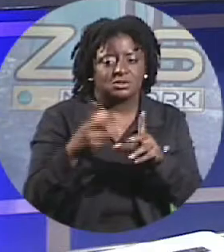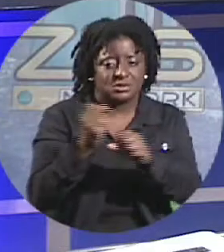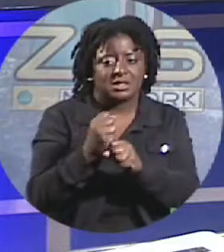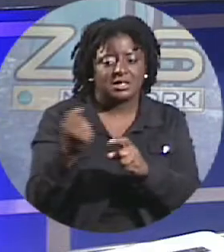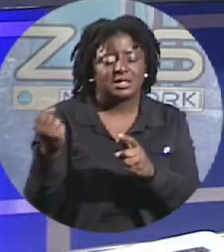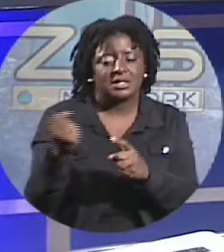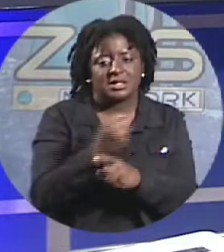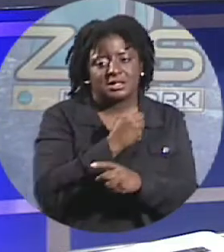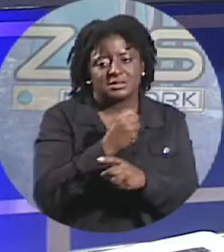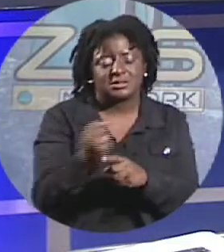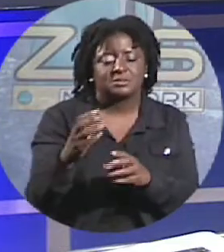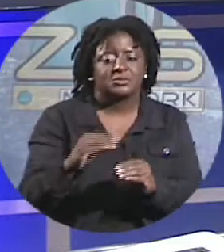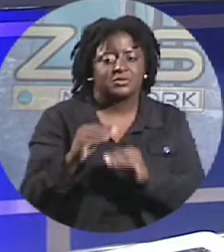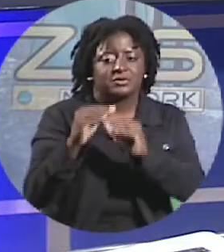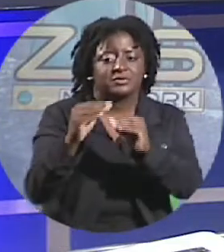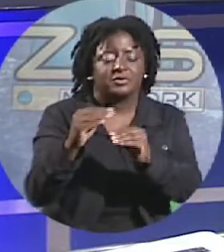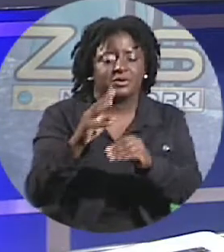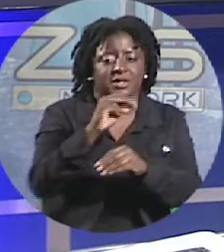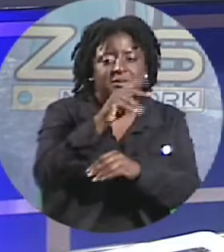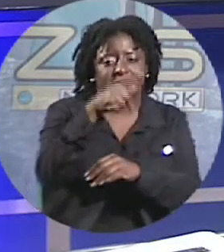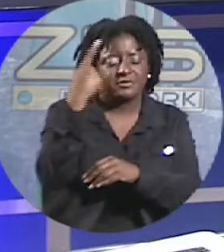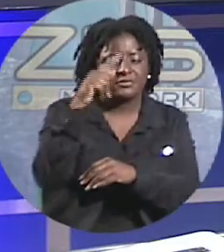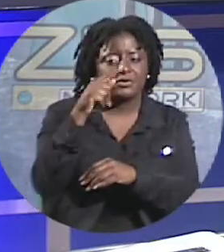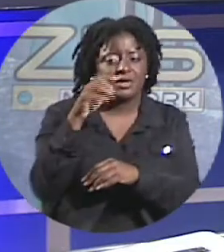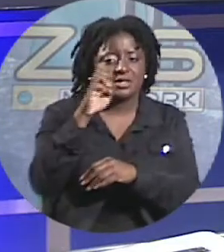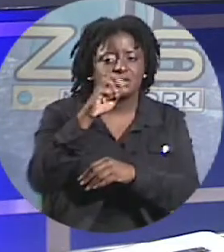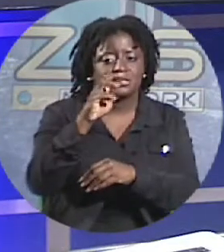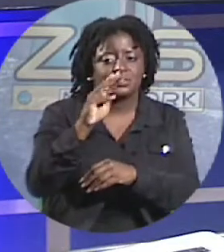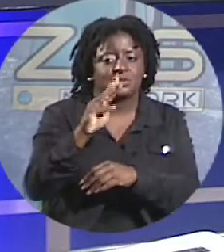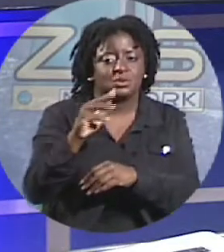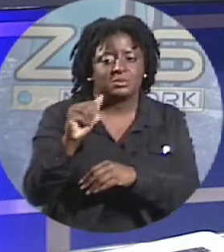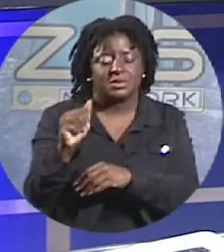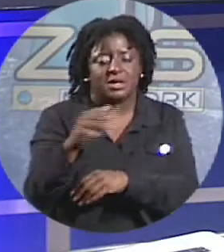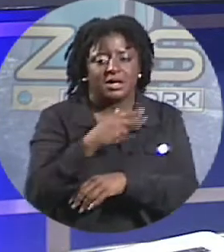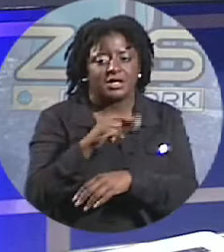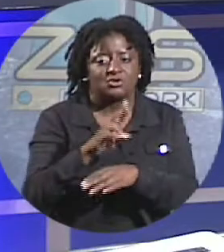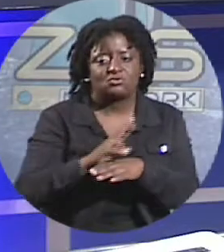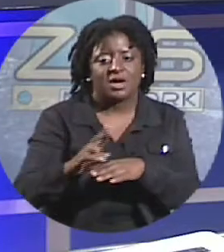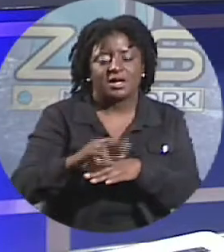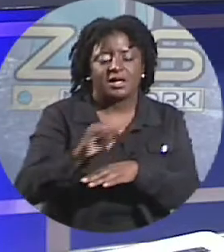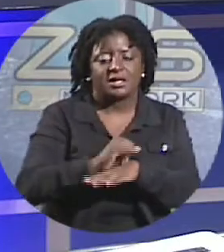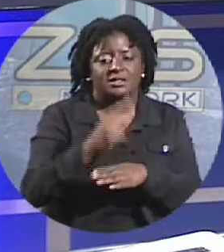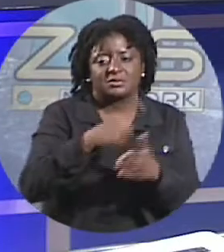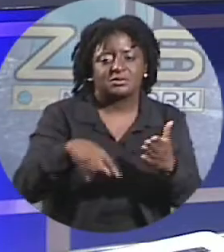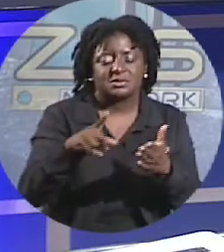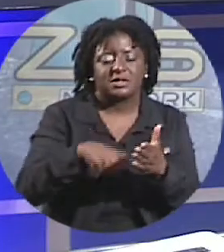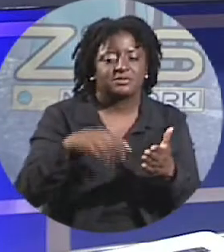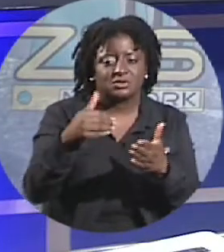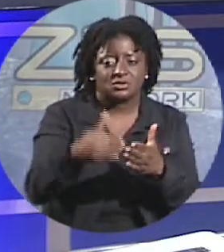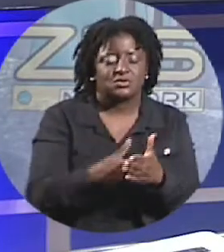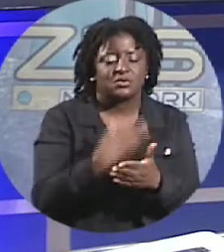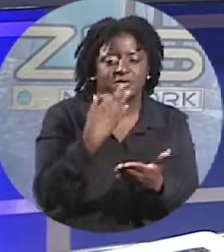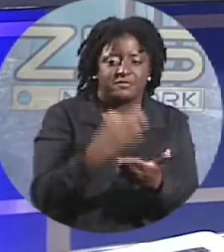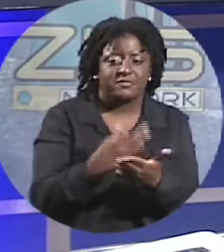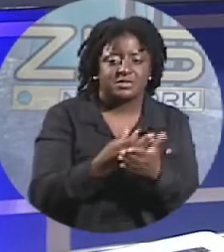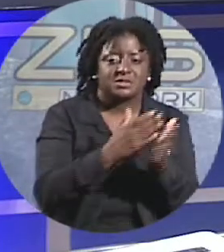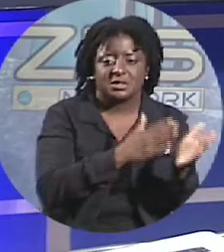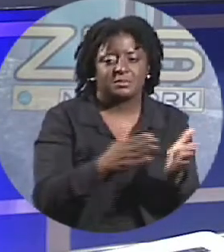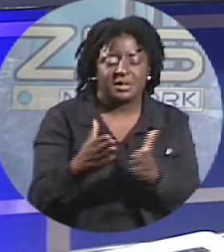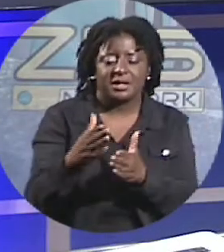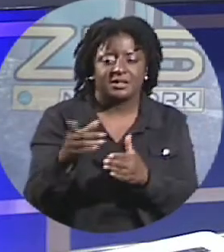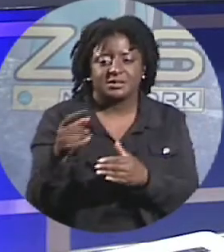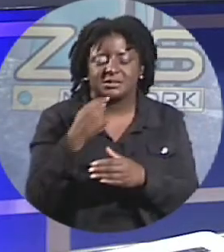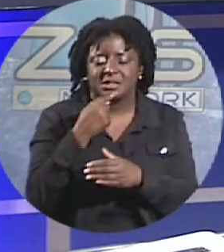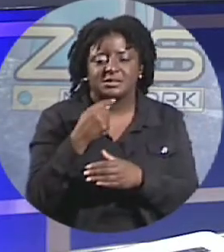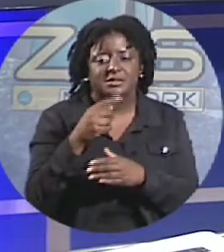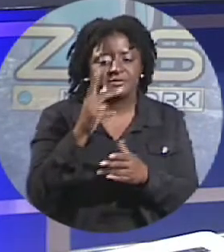Meanwhile, the Member of Parliament for Exuma and Ragged Island, Chester Cooper, criticized the new fiscal plan, saying in his view it failed to meet many of the